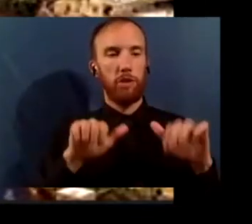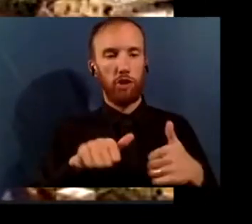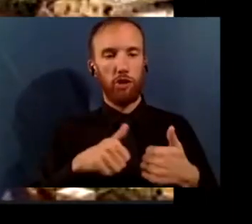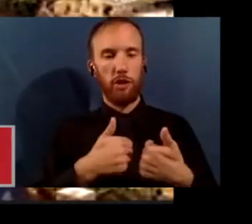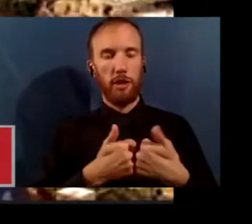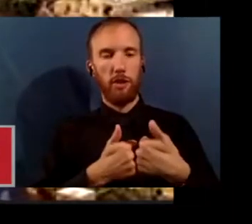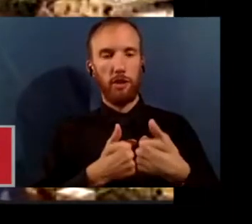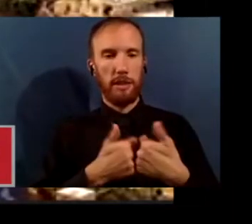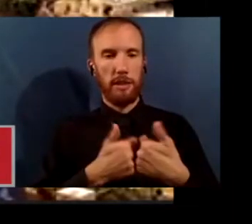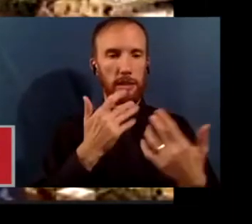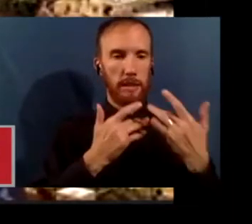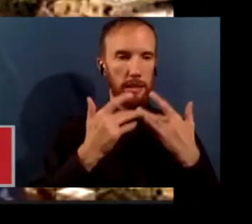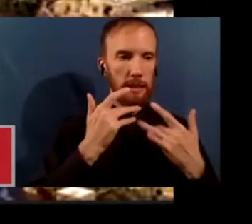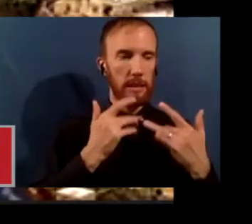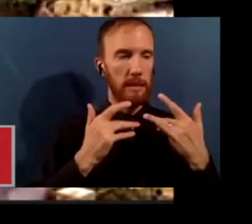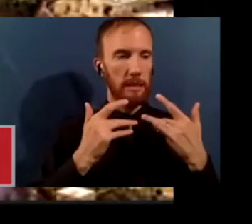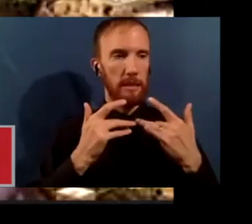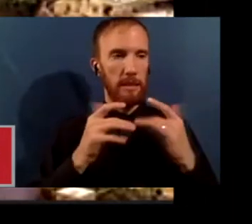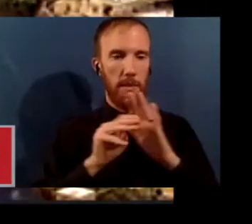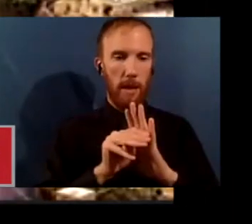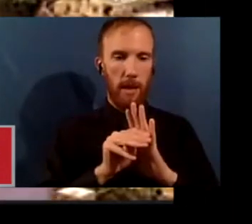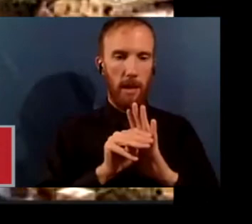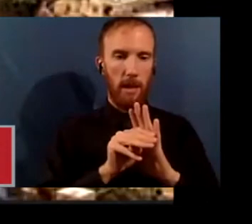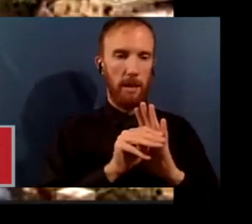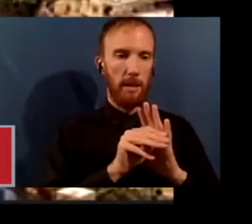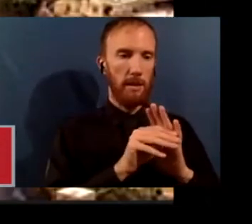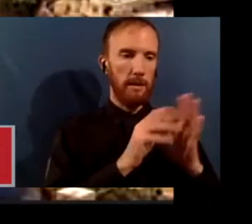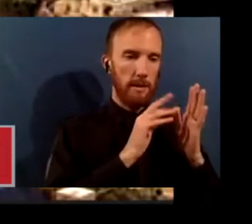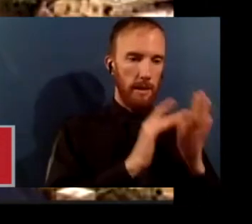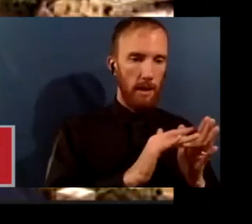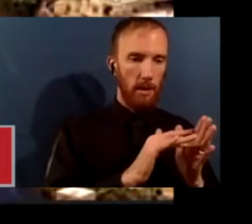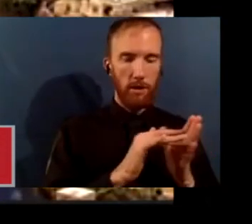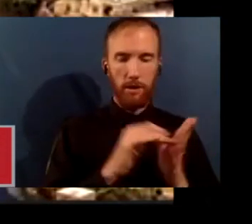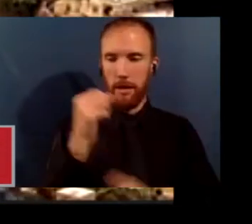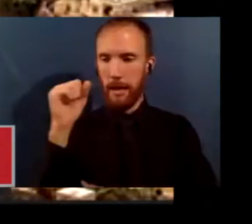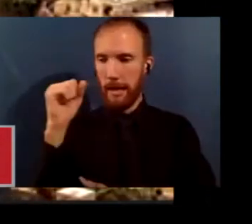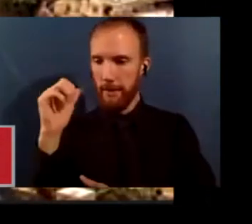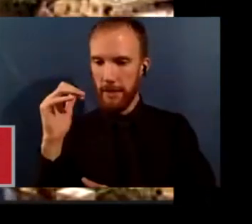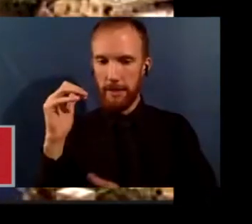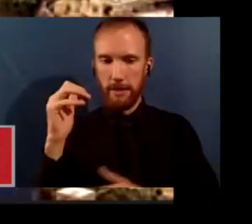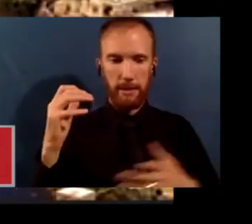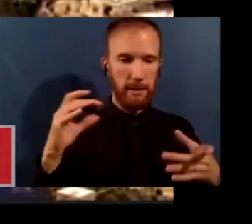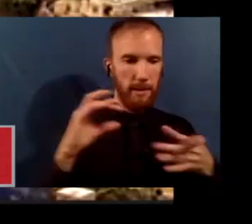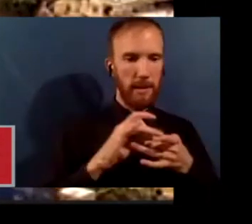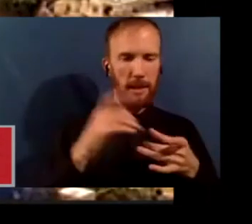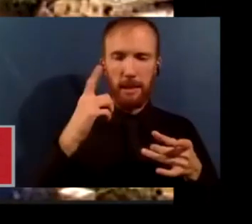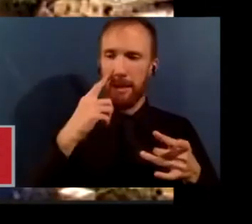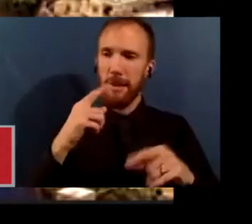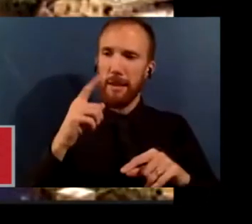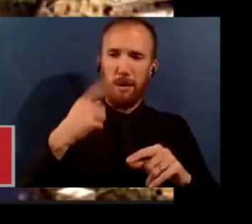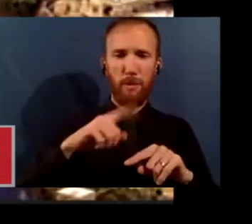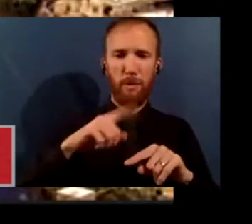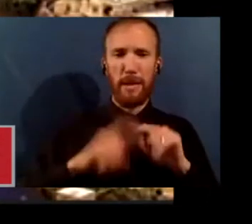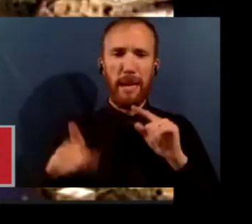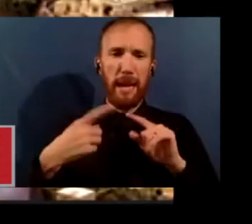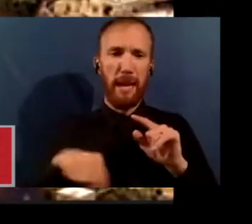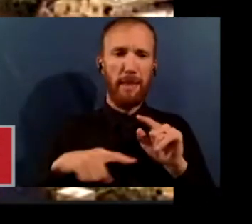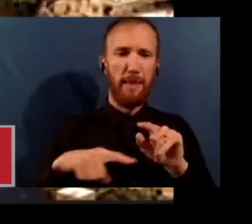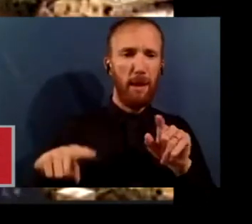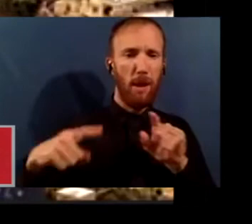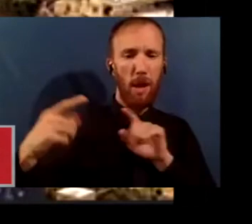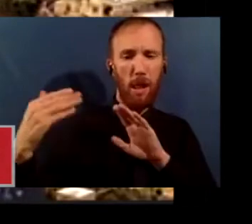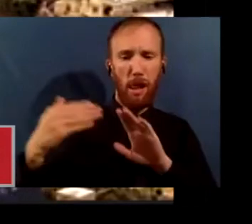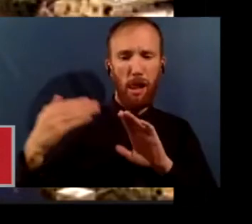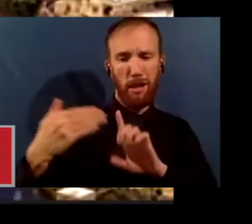scholar activism or activist scholarship that, you know, we can't because they're targeting us, or we can't because I won't get tenure, but instead